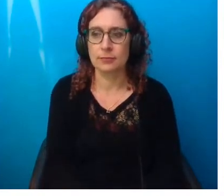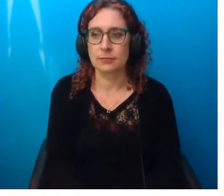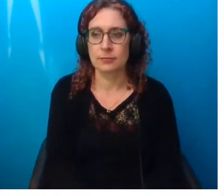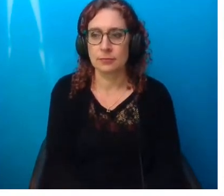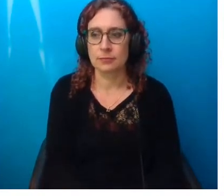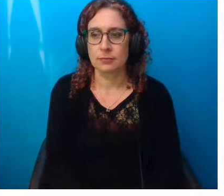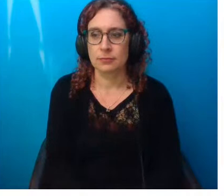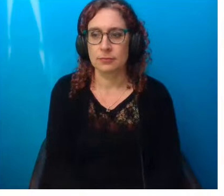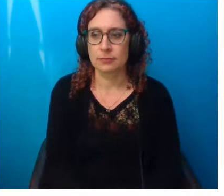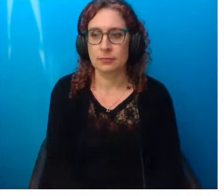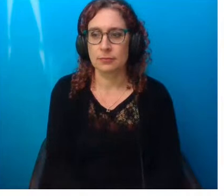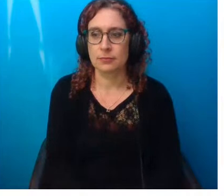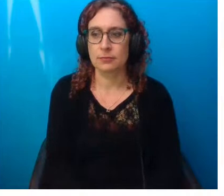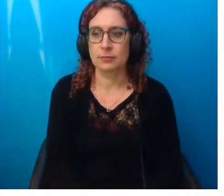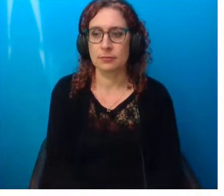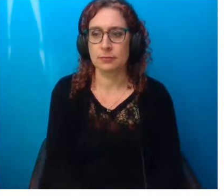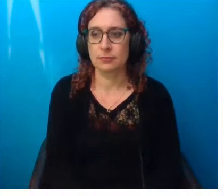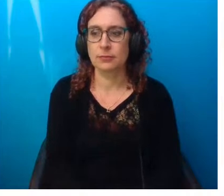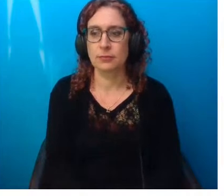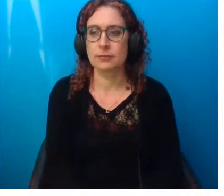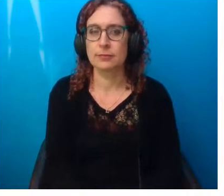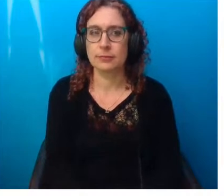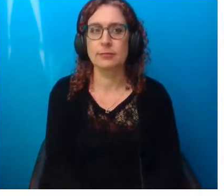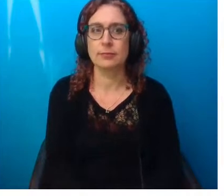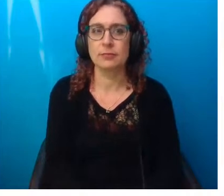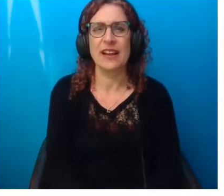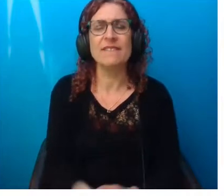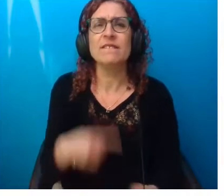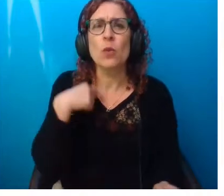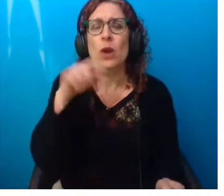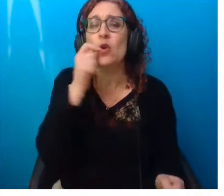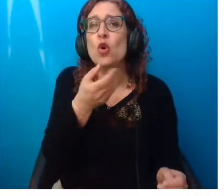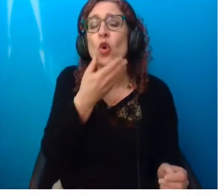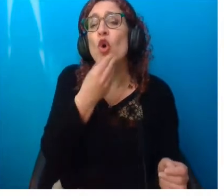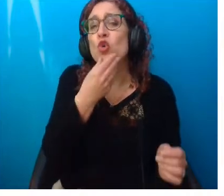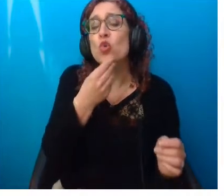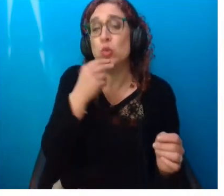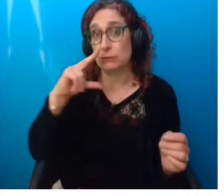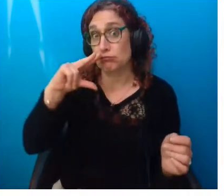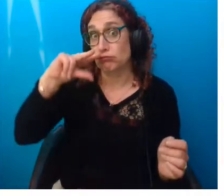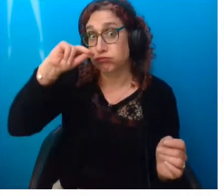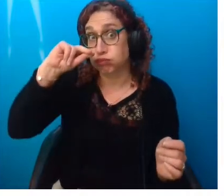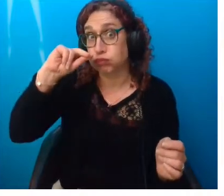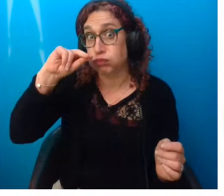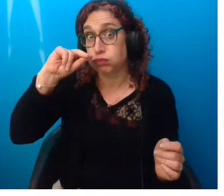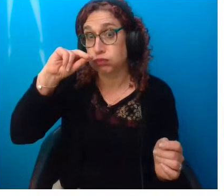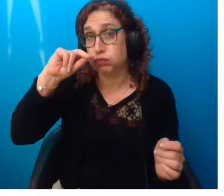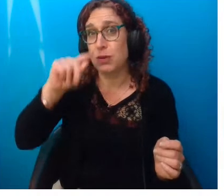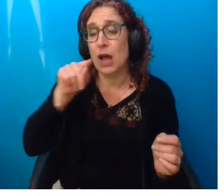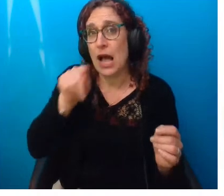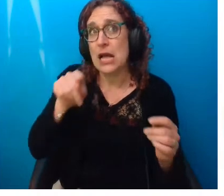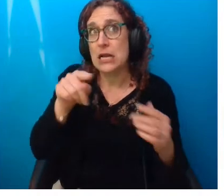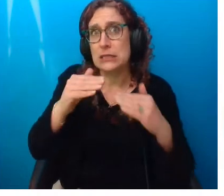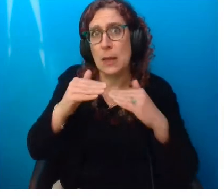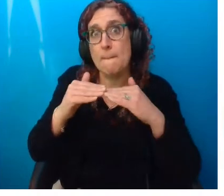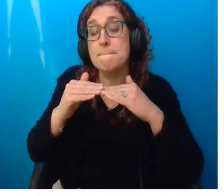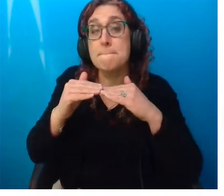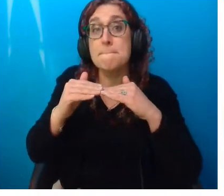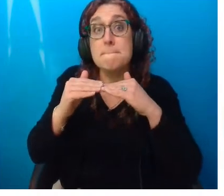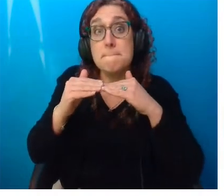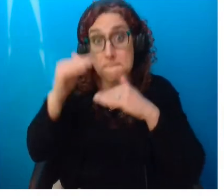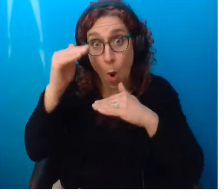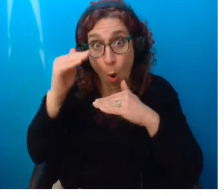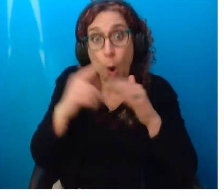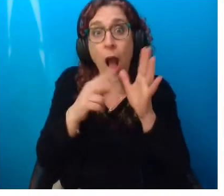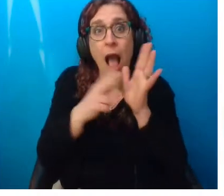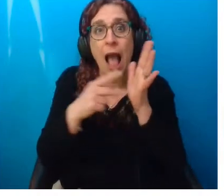I think the difference is that if you use a nasal antihistamine, you have higher concentrations of the antihistamine